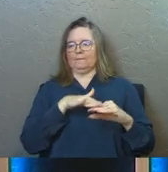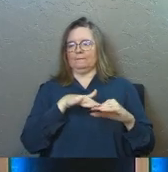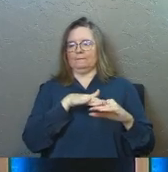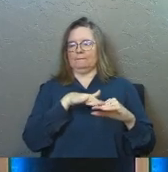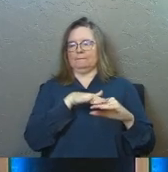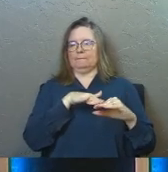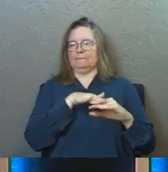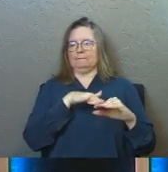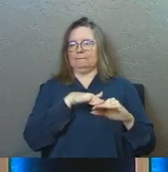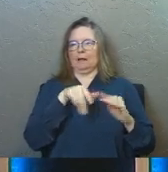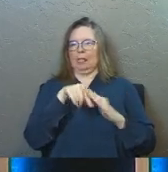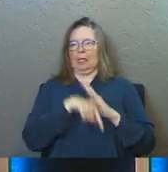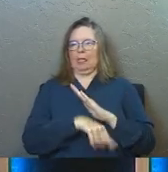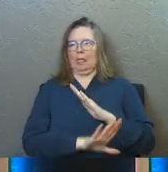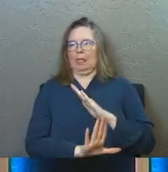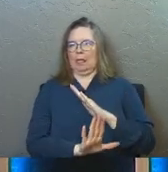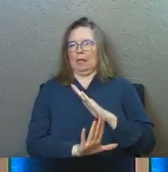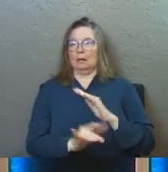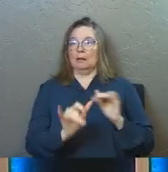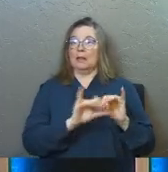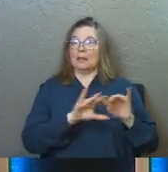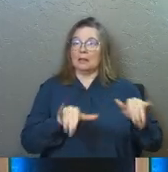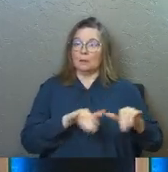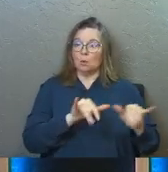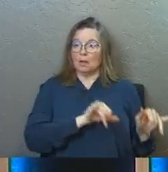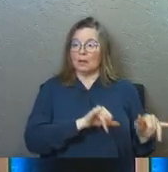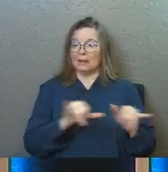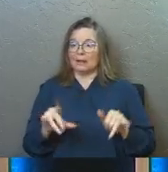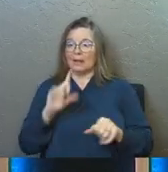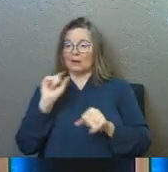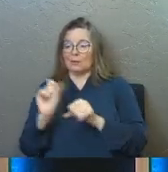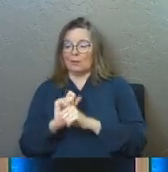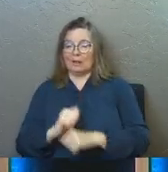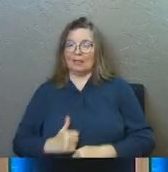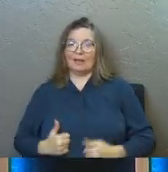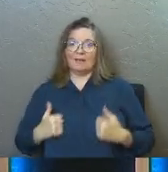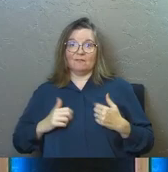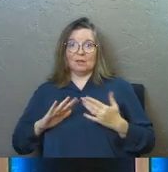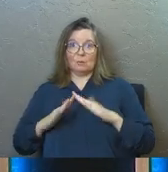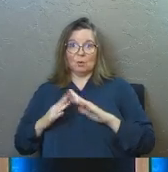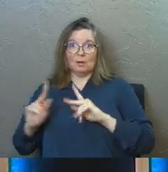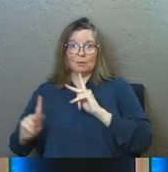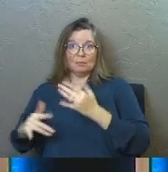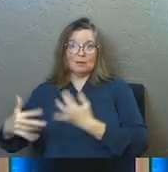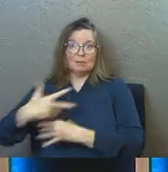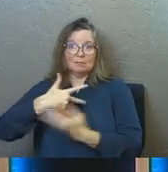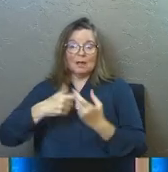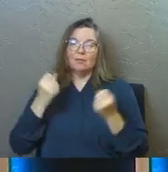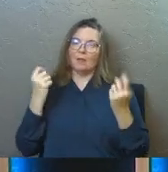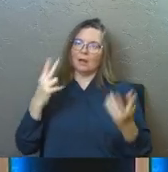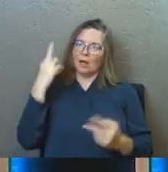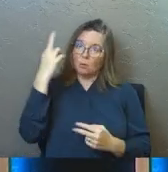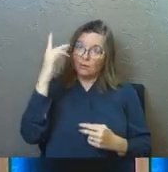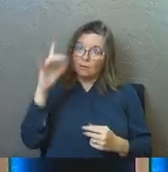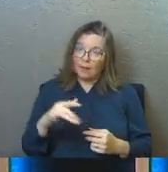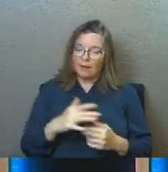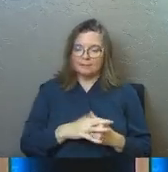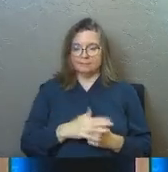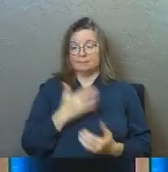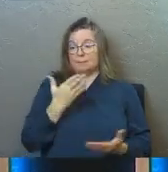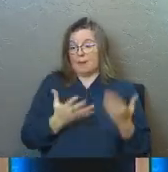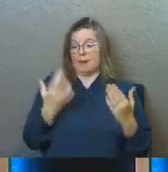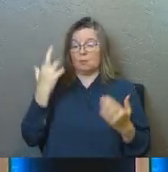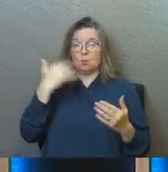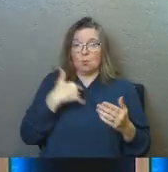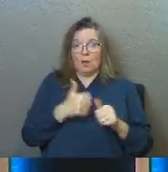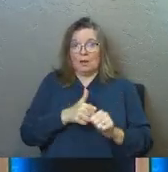level kind of vibe over here in the pool, just like we do with our community. And there's a lot of reasons for that, right? Maybe